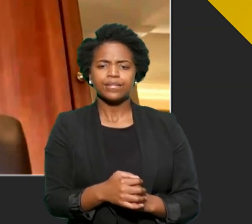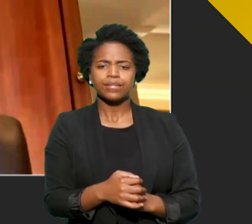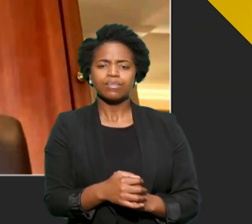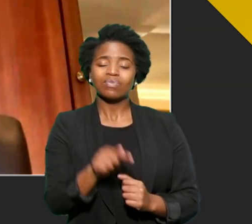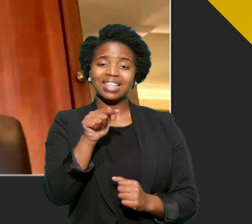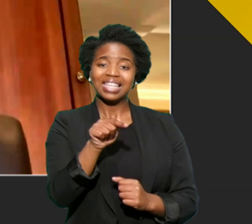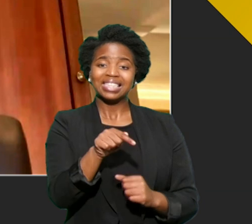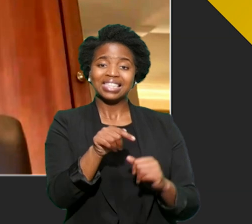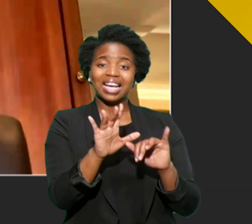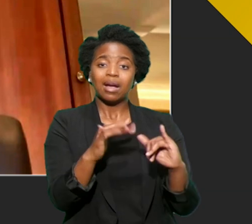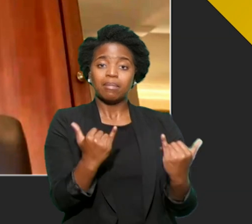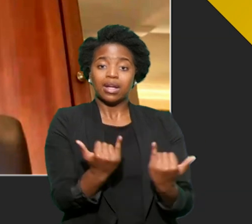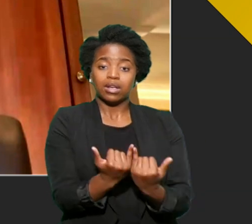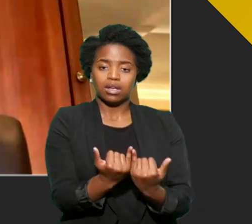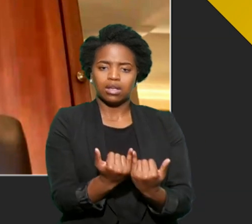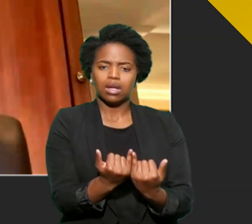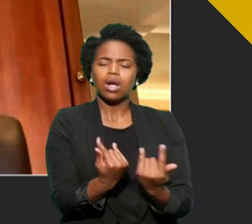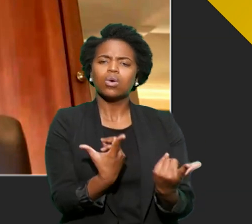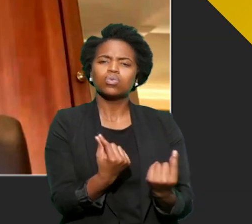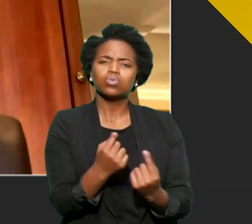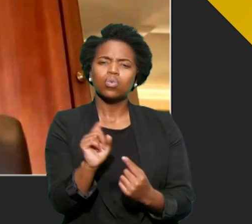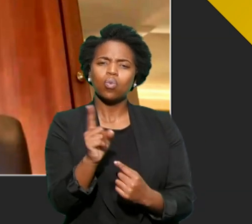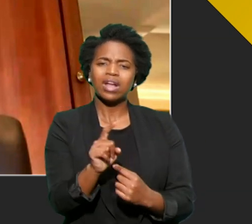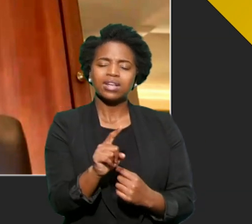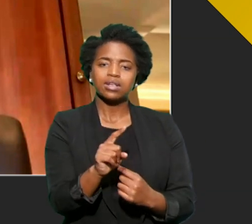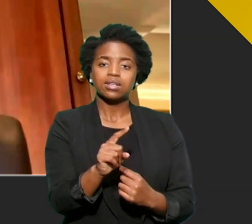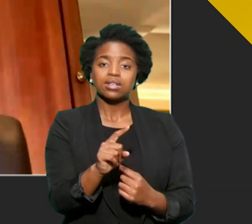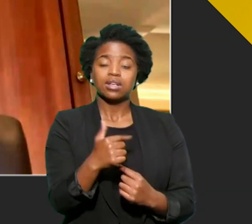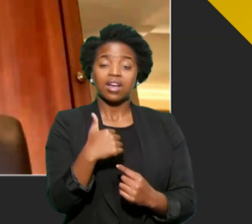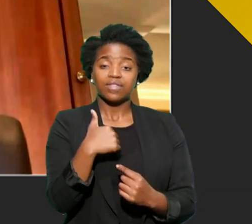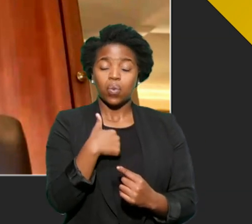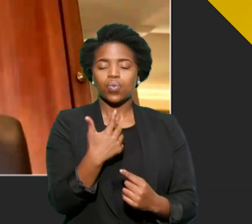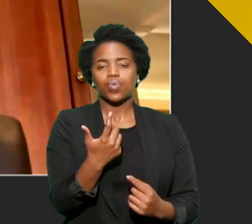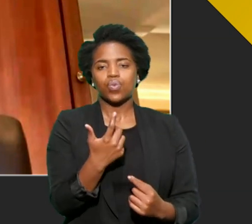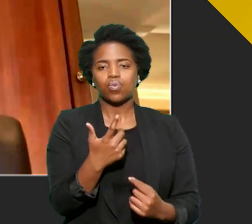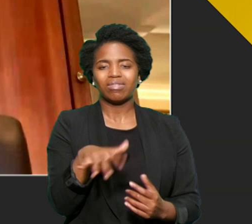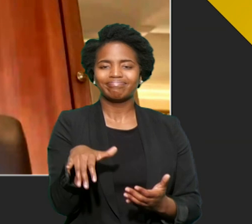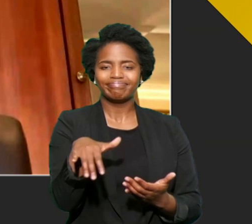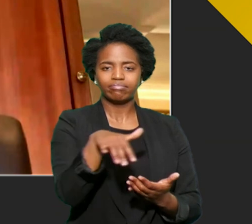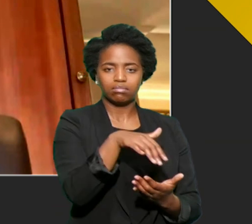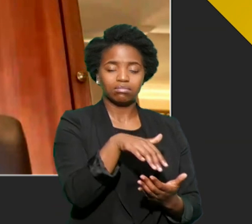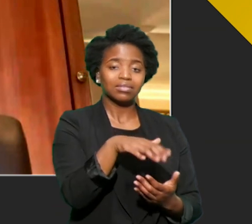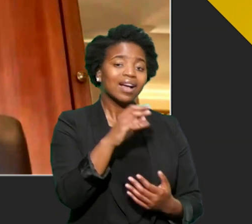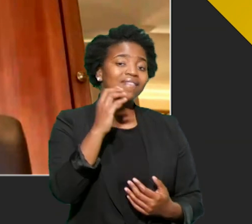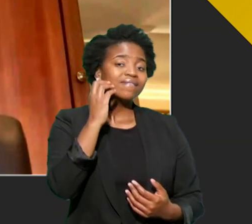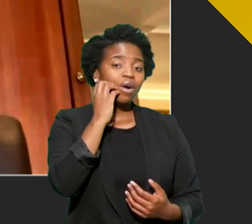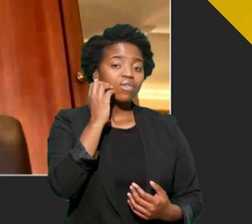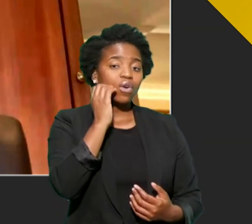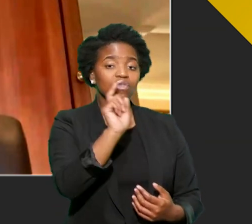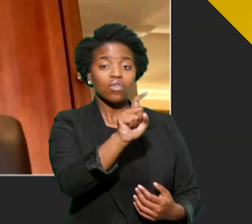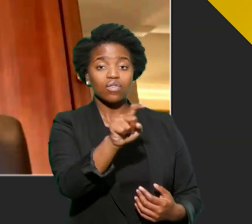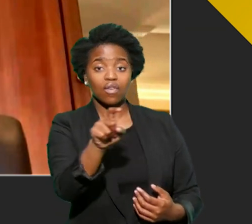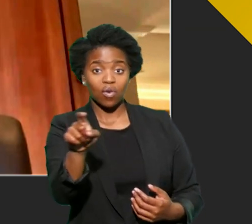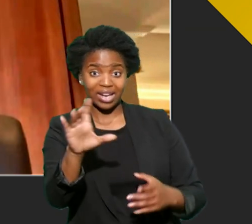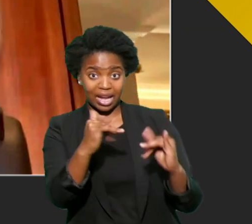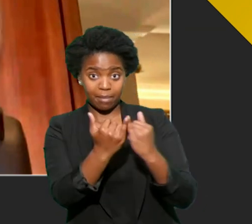This company would collect, I think, 5% of the revenues of telephone companies, and their role